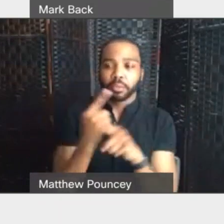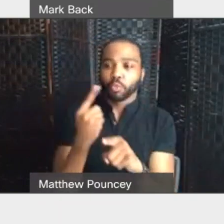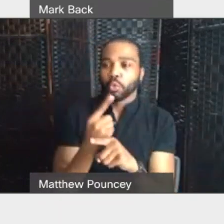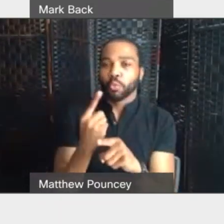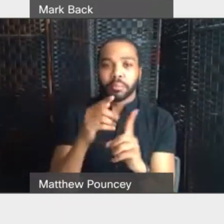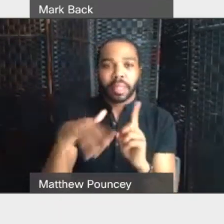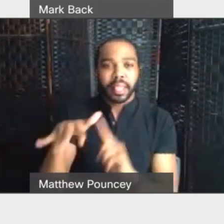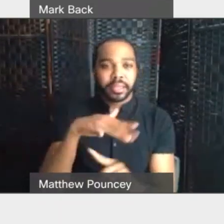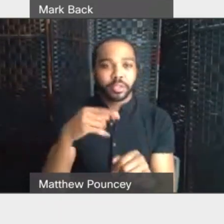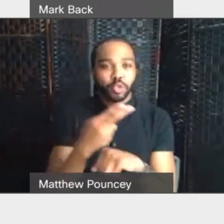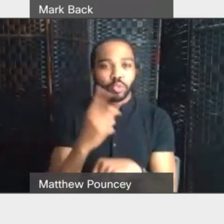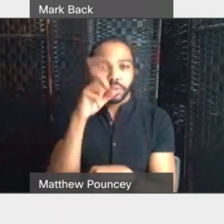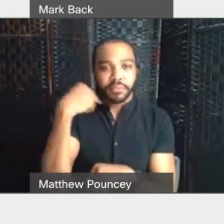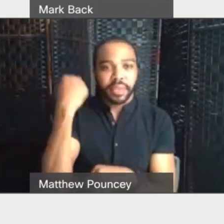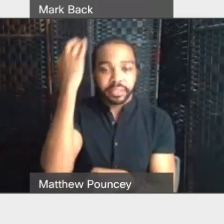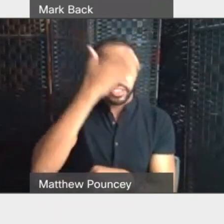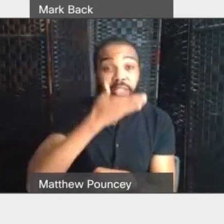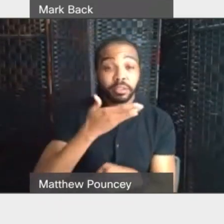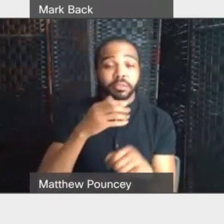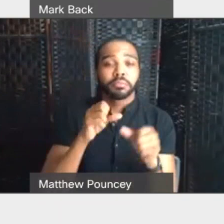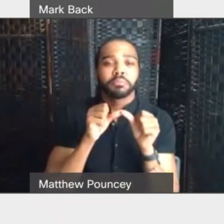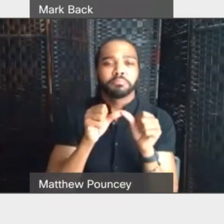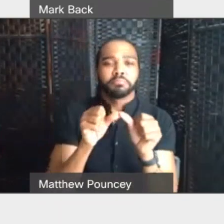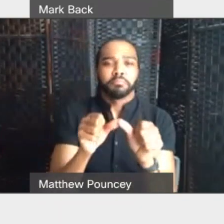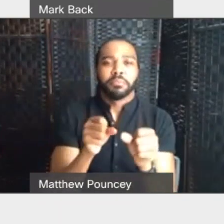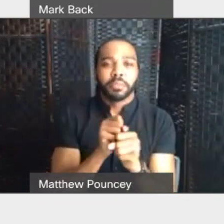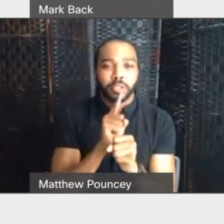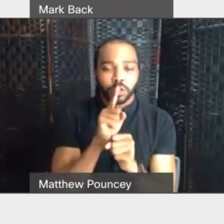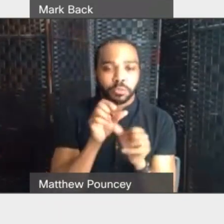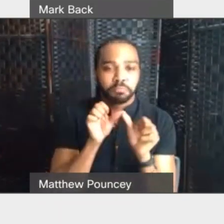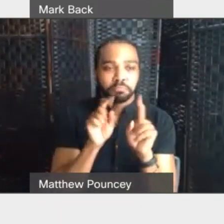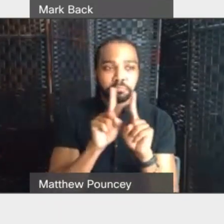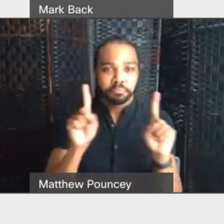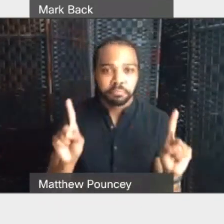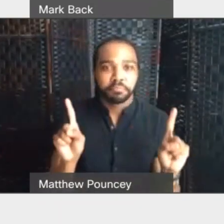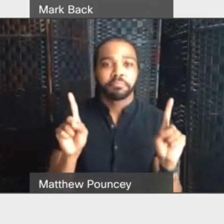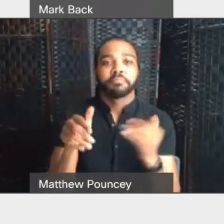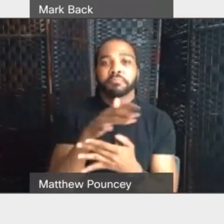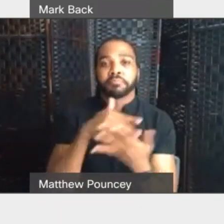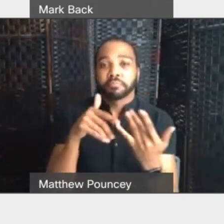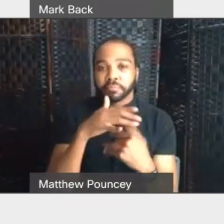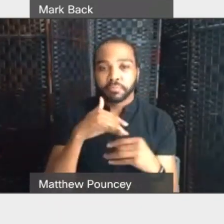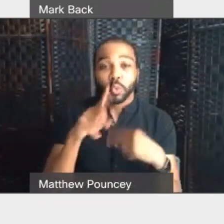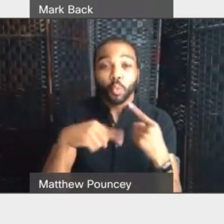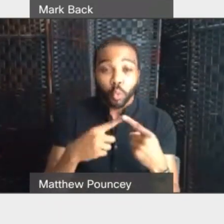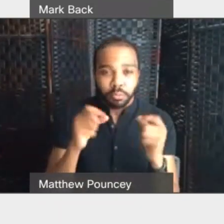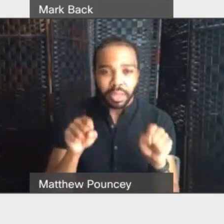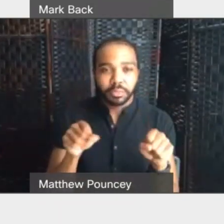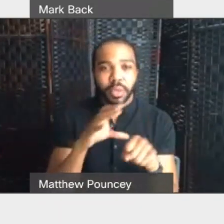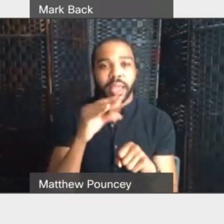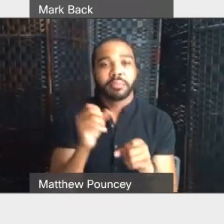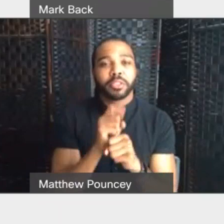to use face shields, to maintain safe physical distance when possible, and to wash